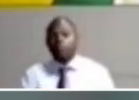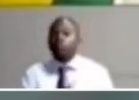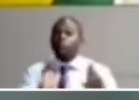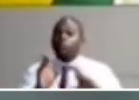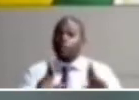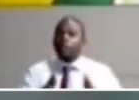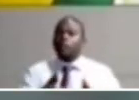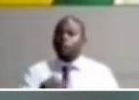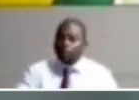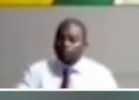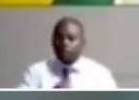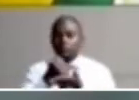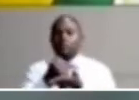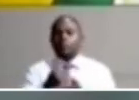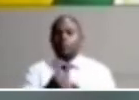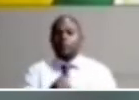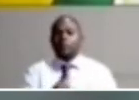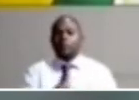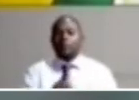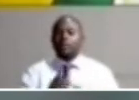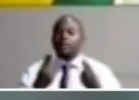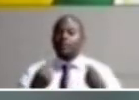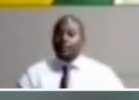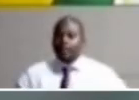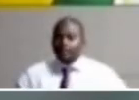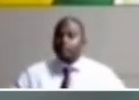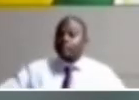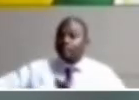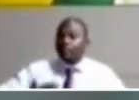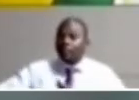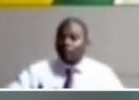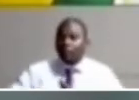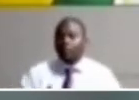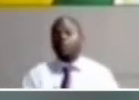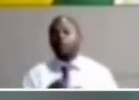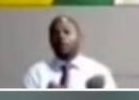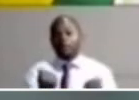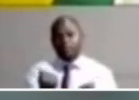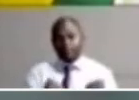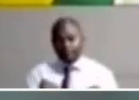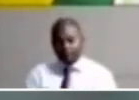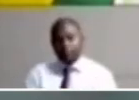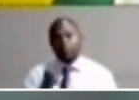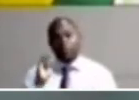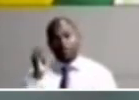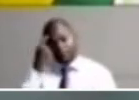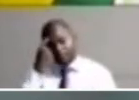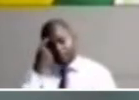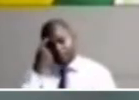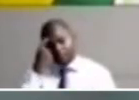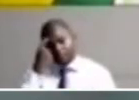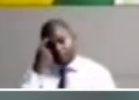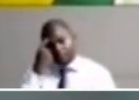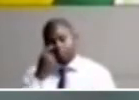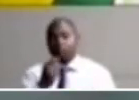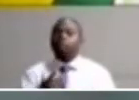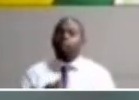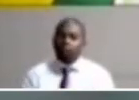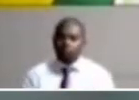help in those health emergencies. Those vehicles of the government would